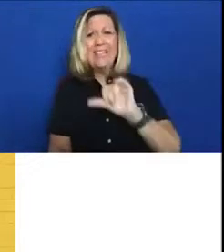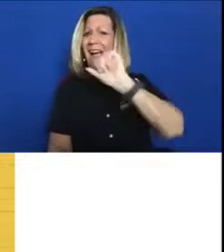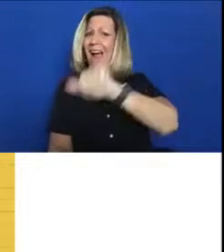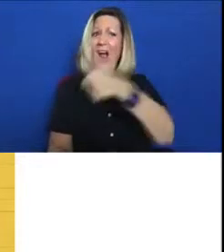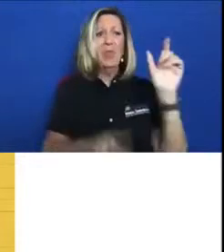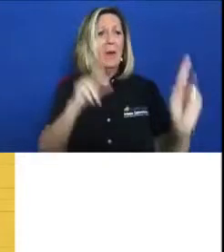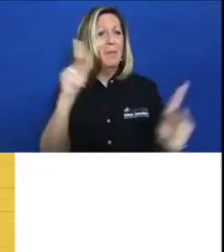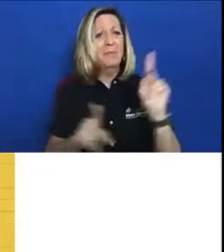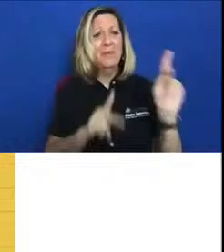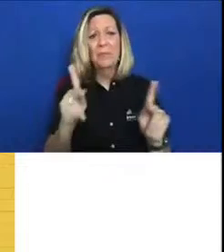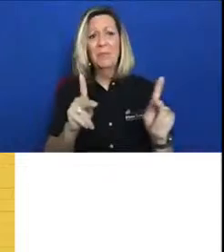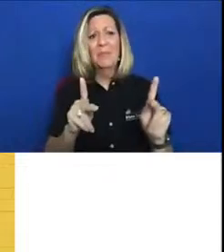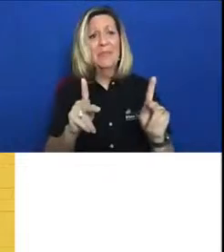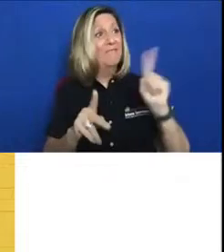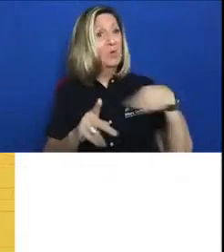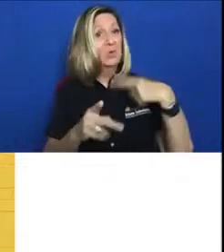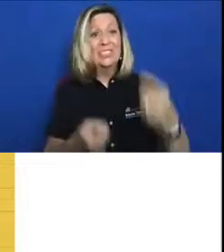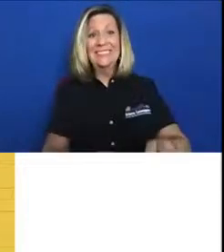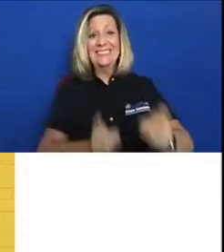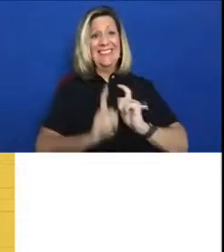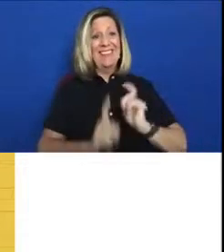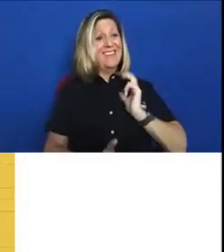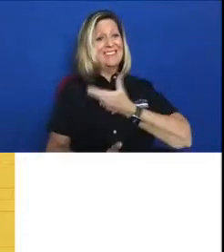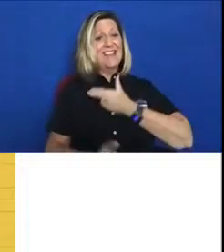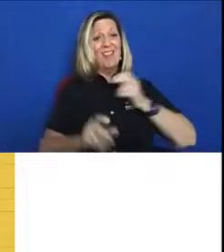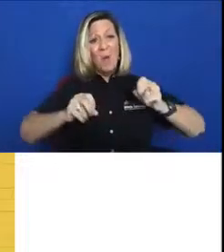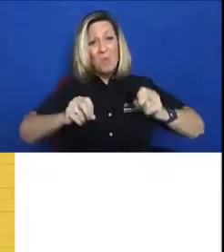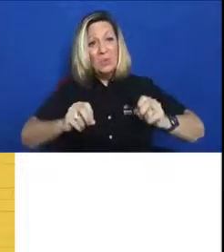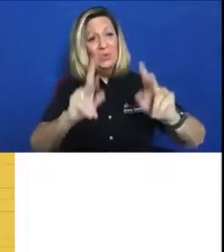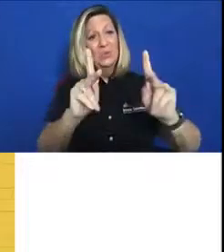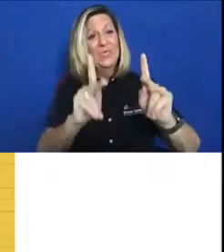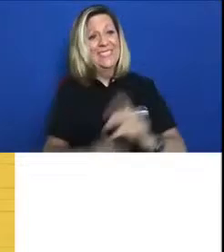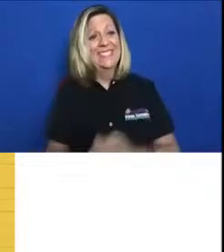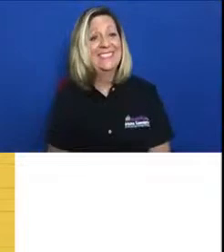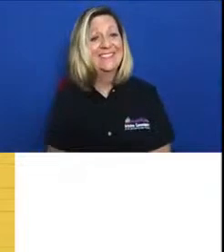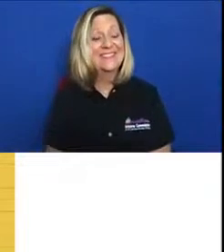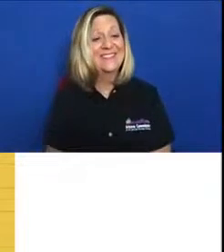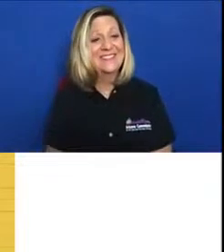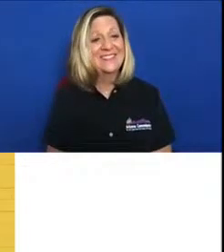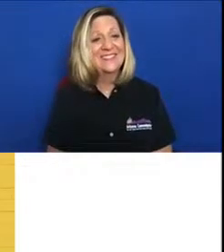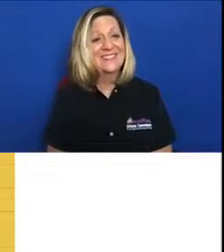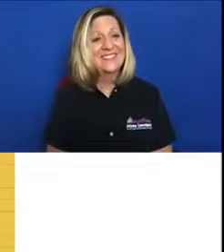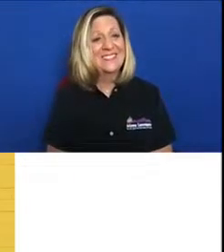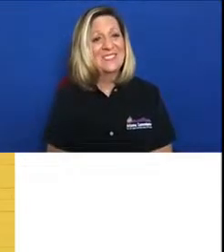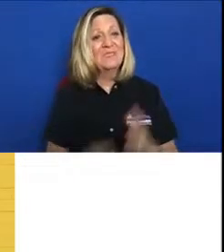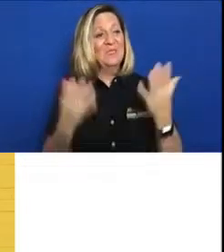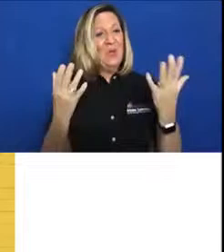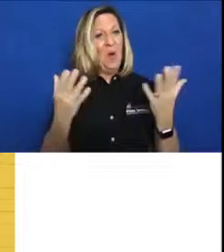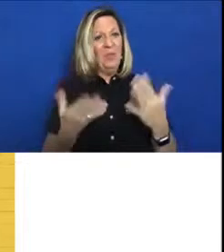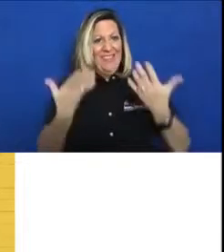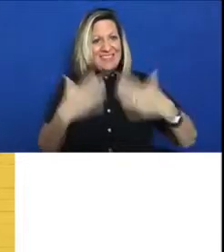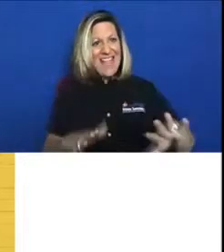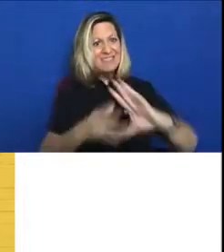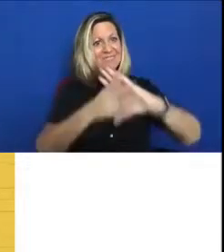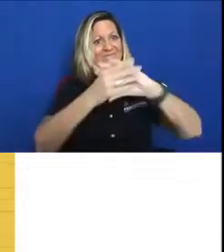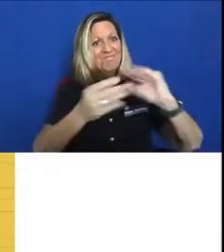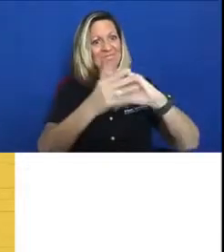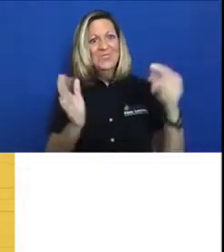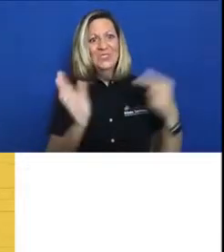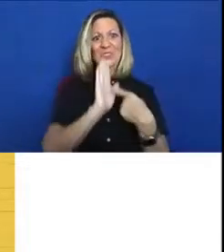hard of hearing people are just like anybody else, if you just give us the opportunity.